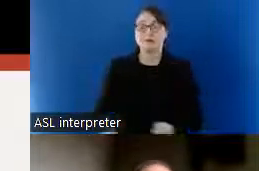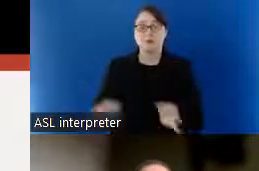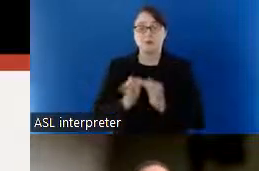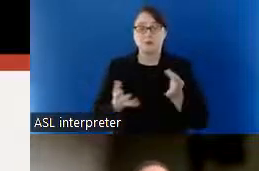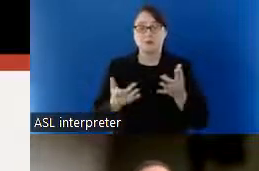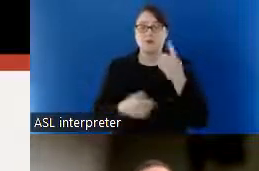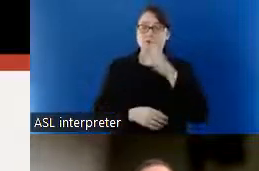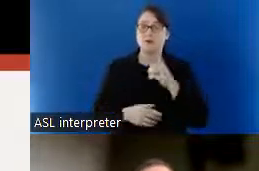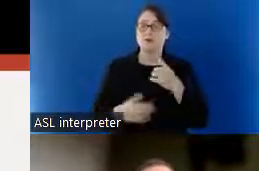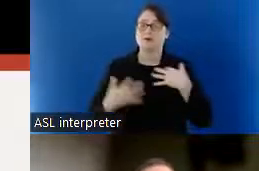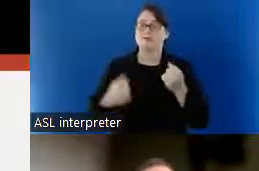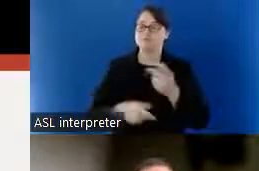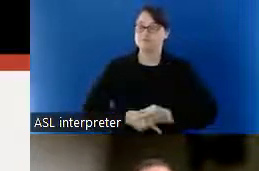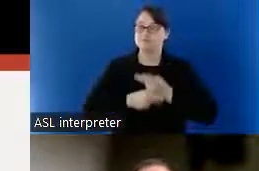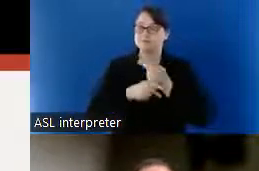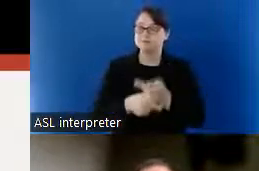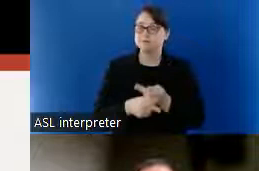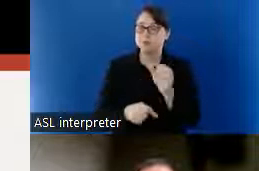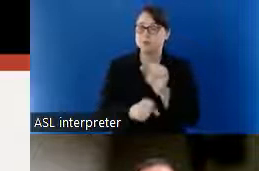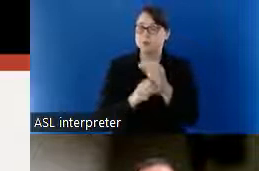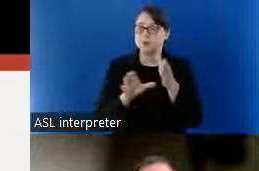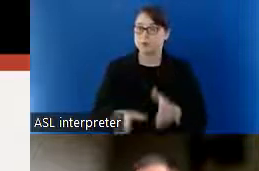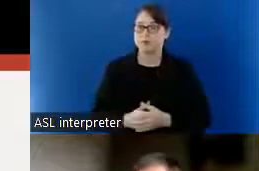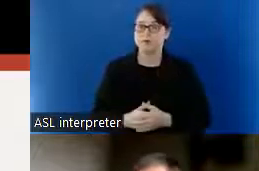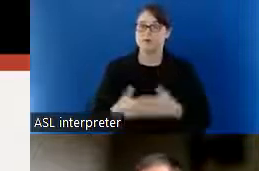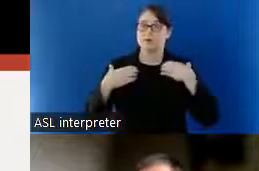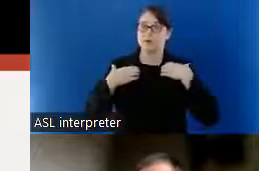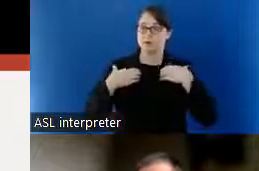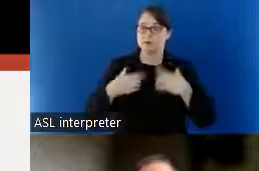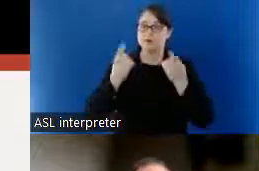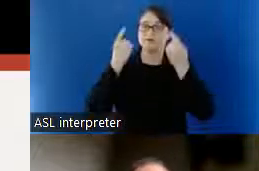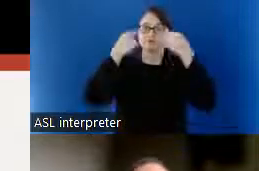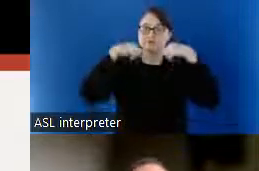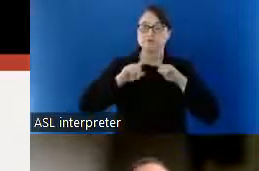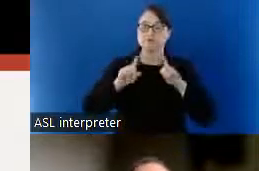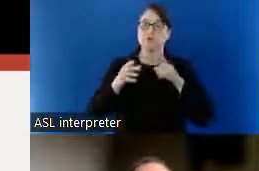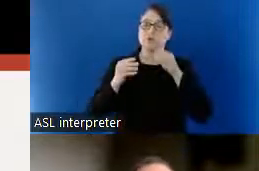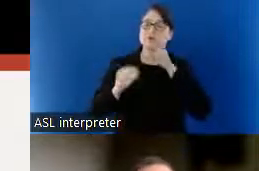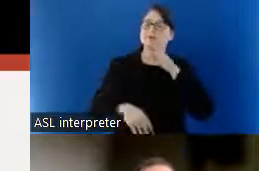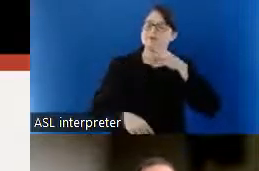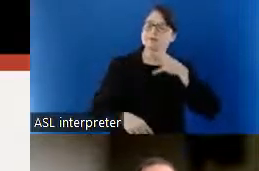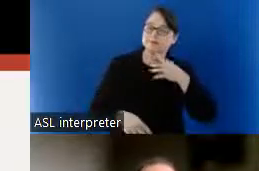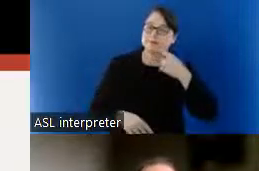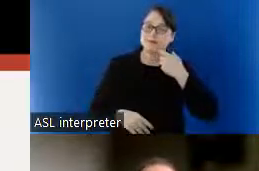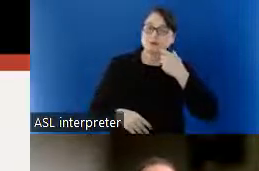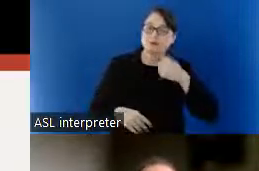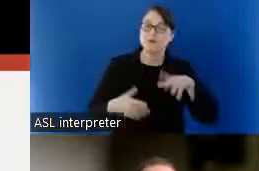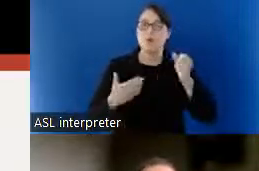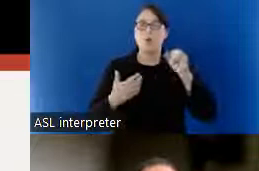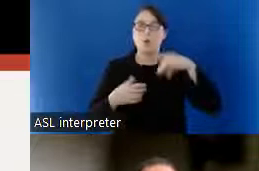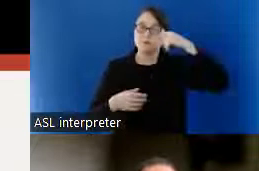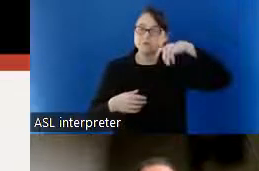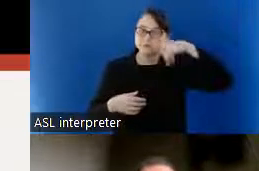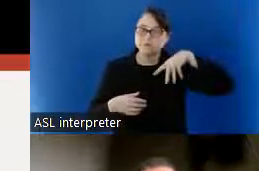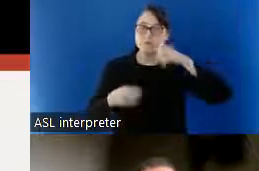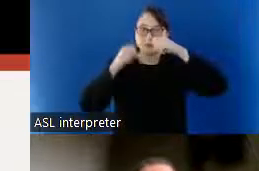Also, contact with respiratory secretions during prolonged face-to-face contact. This is different than what we see with COVID-19, which is spread through